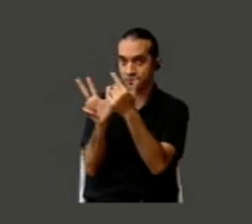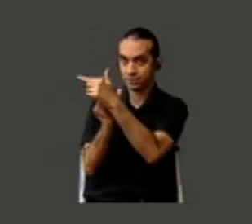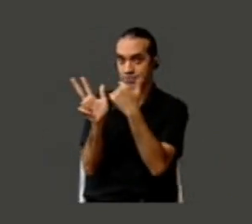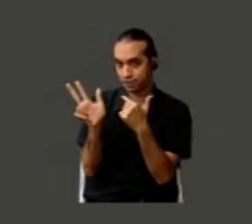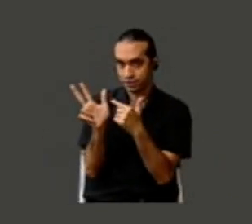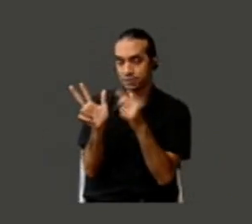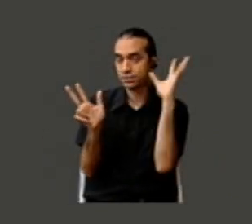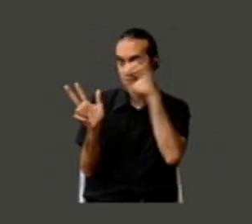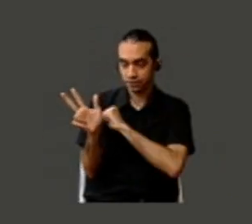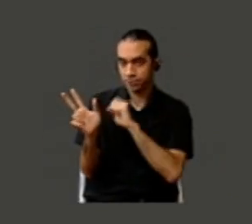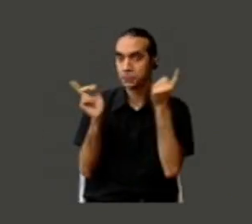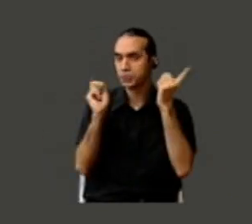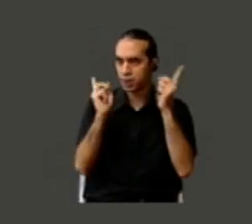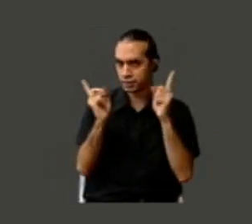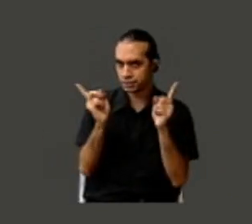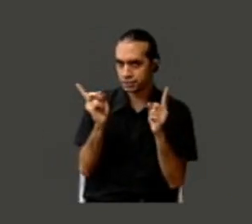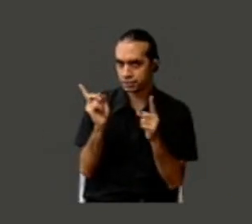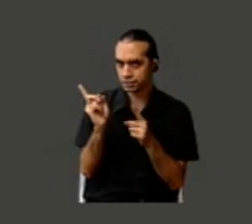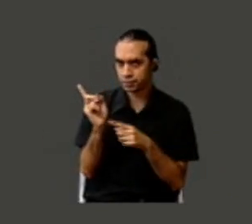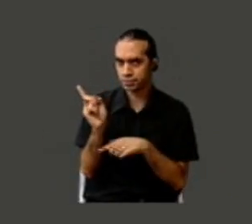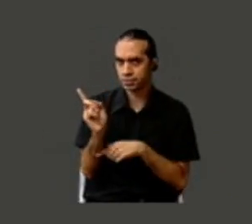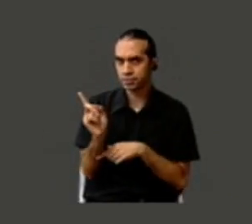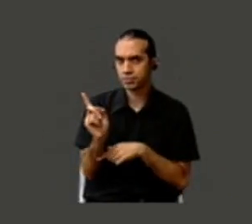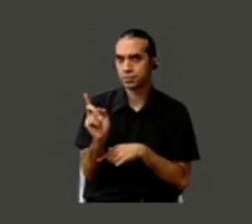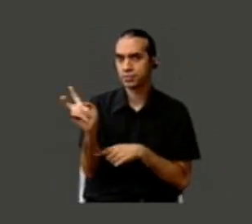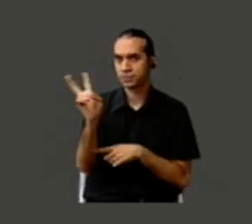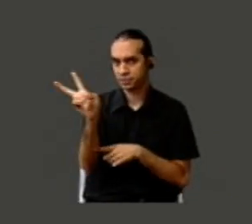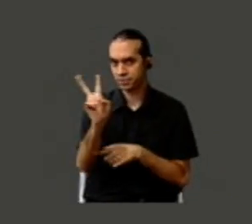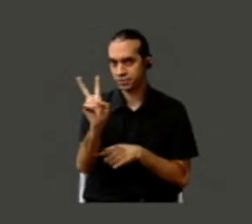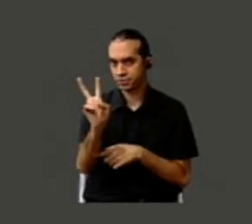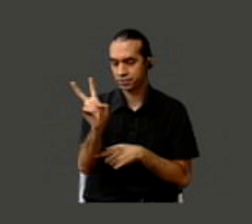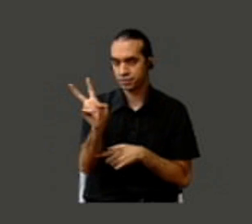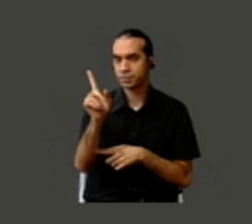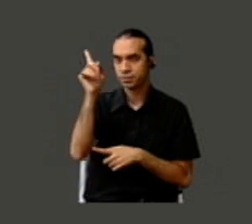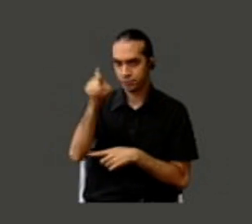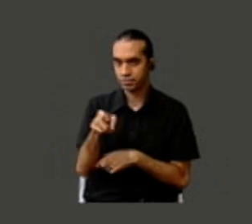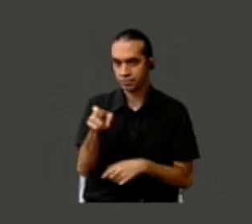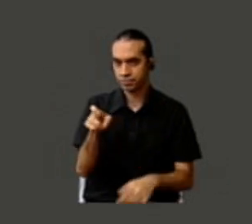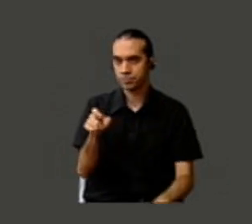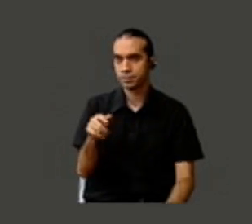have to guess which one starts with V. Tienes que